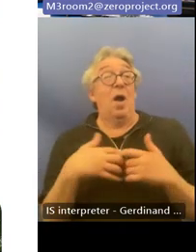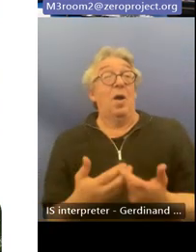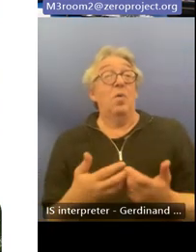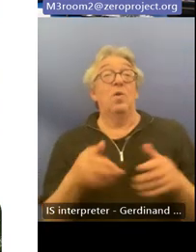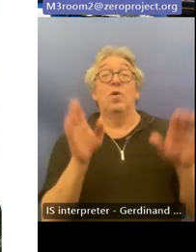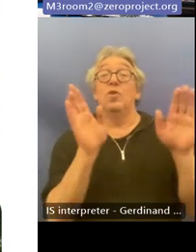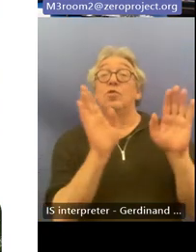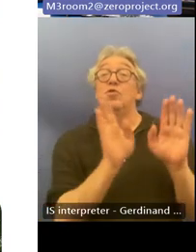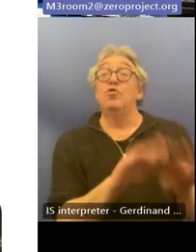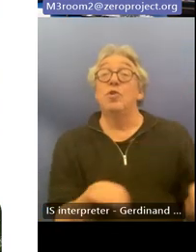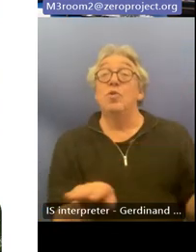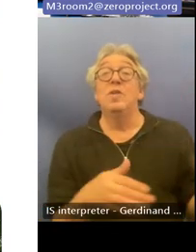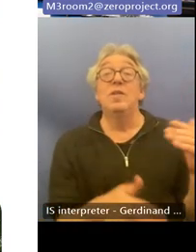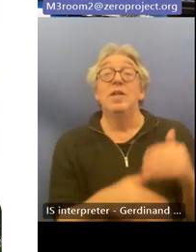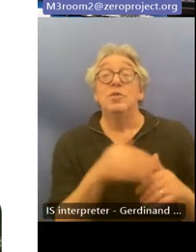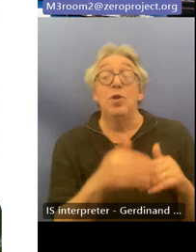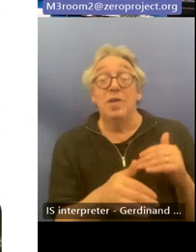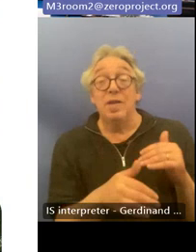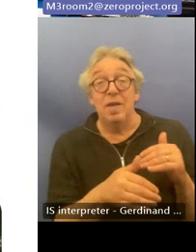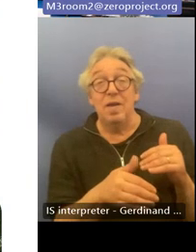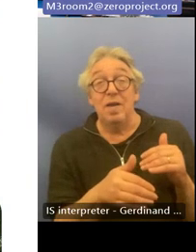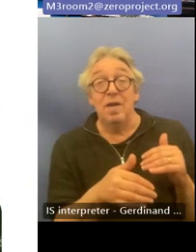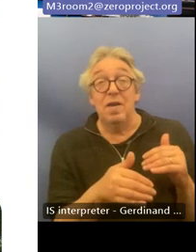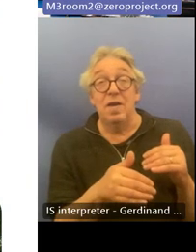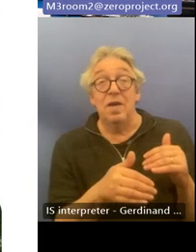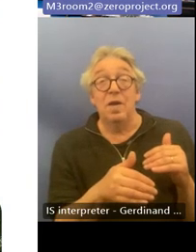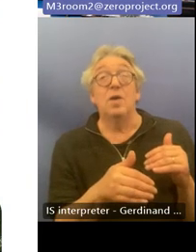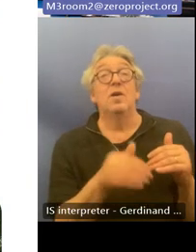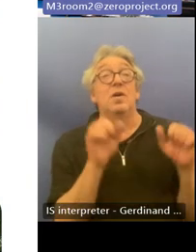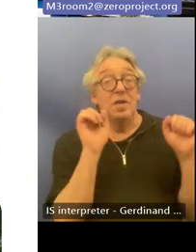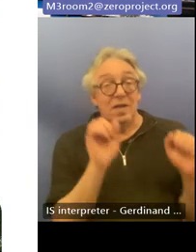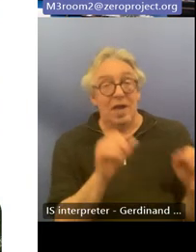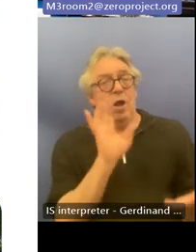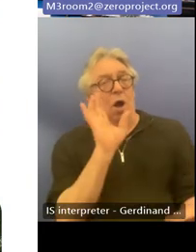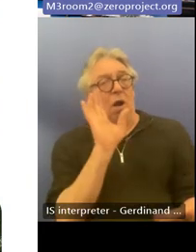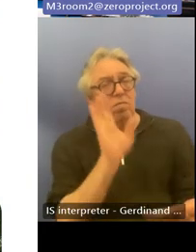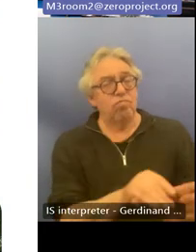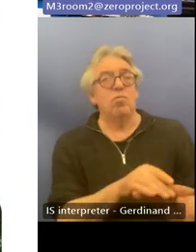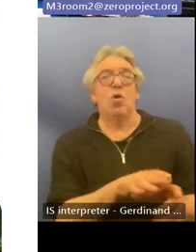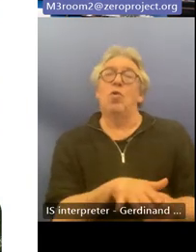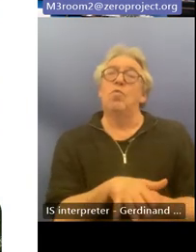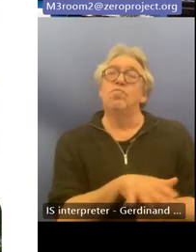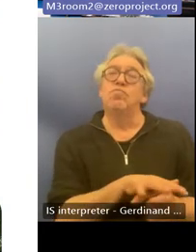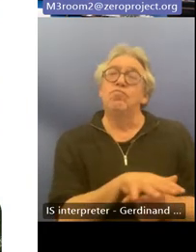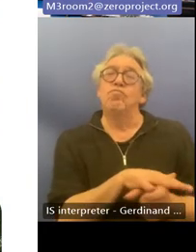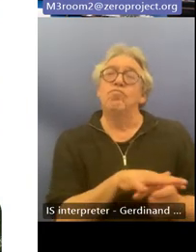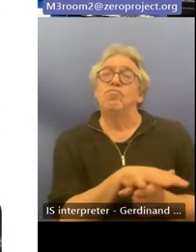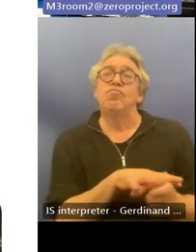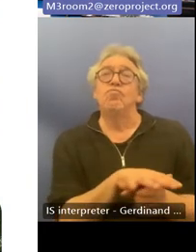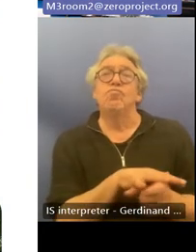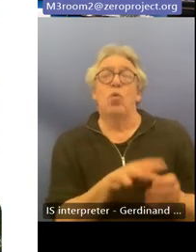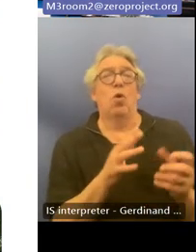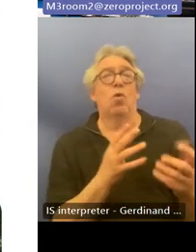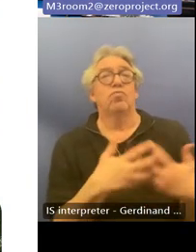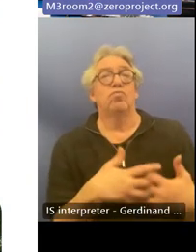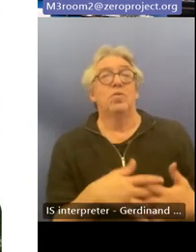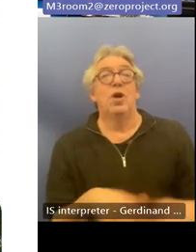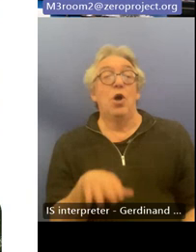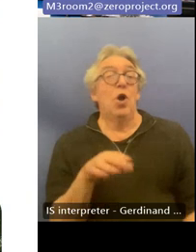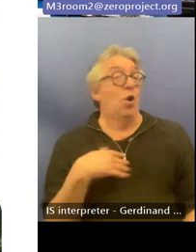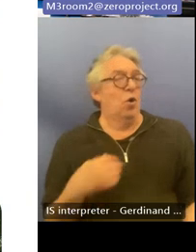disability, to promote the participation of persons with disability in the working place. Children also support to go to